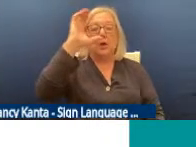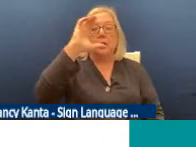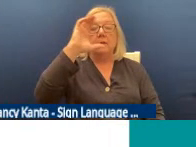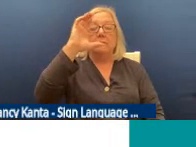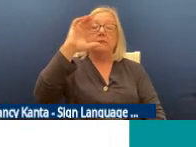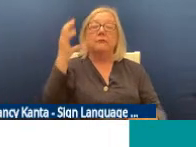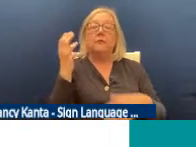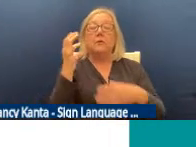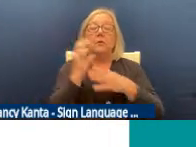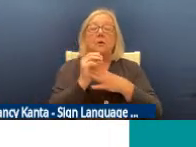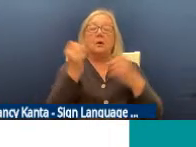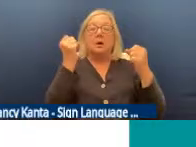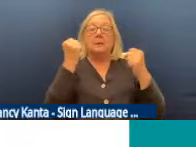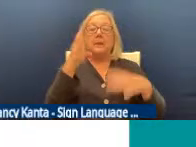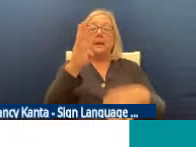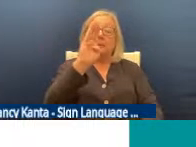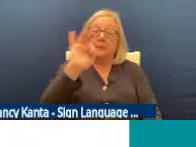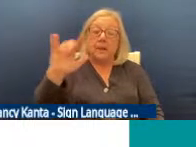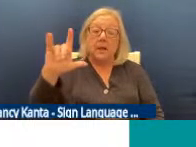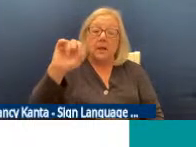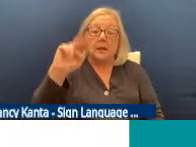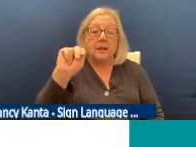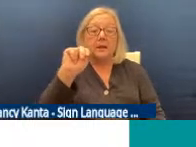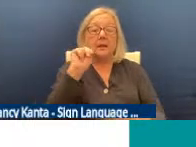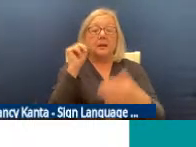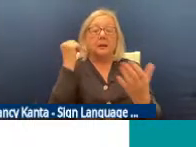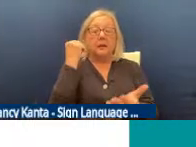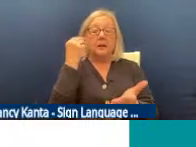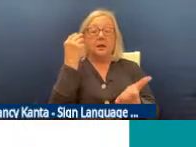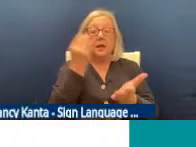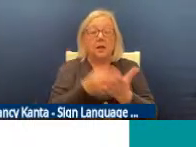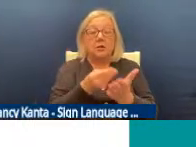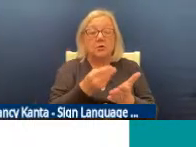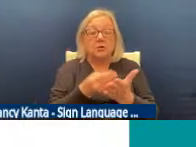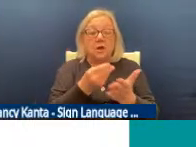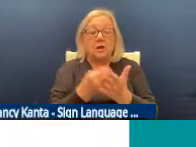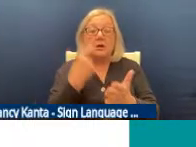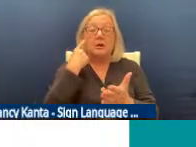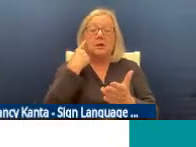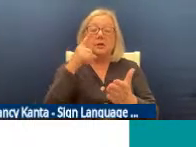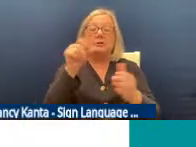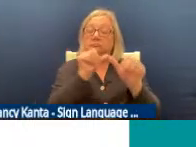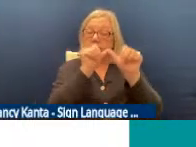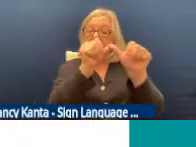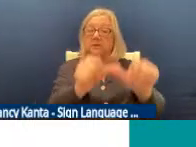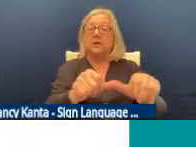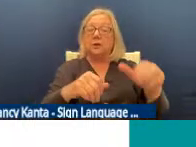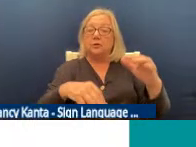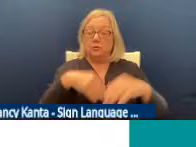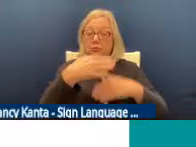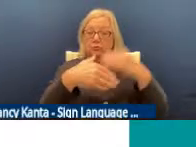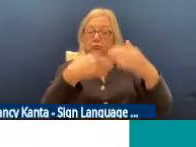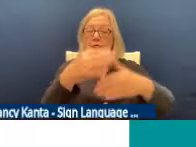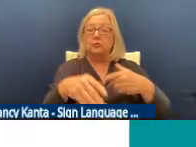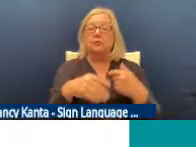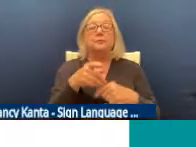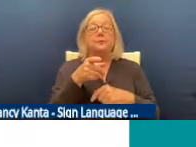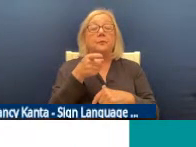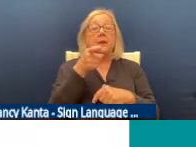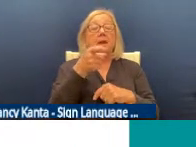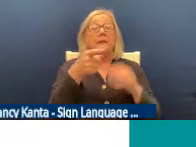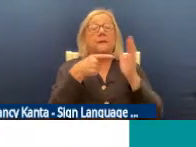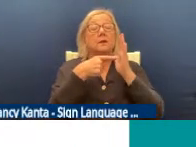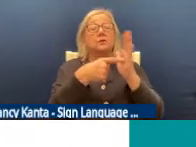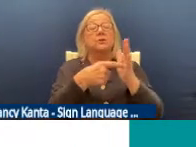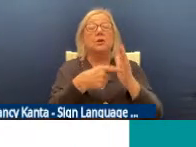with our local funds that we have here. The process has significant oversight of the cost, risk,